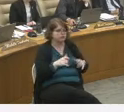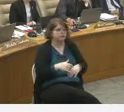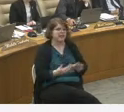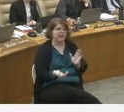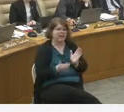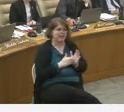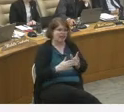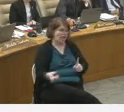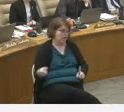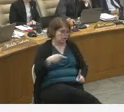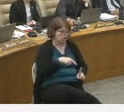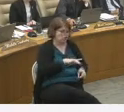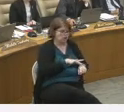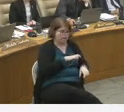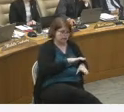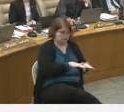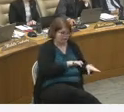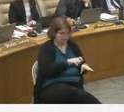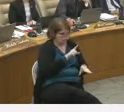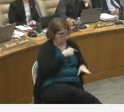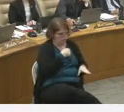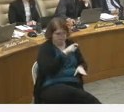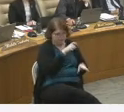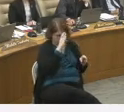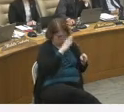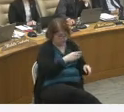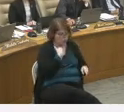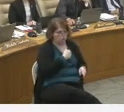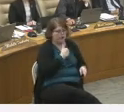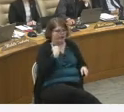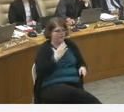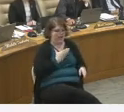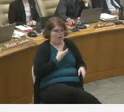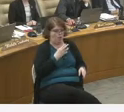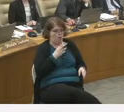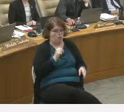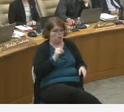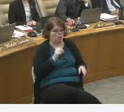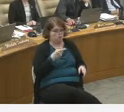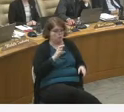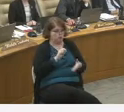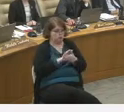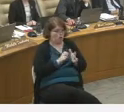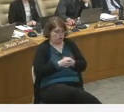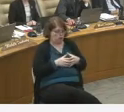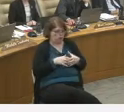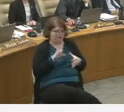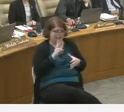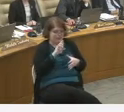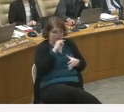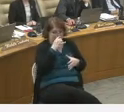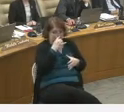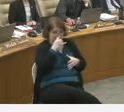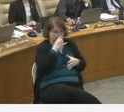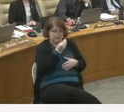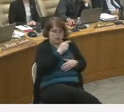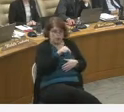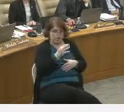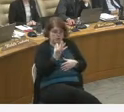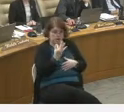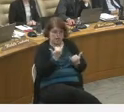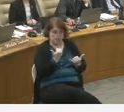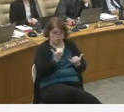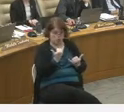is where we have to go and focus we have our own preschool it's grown to seven kids we offer it every day of the week now